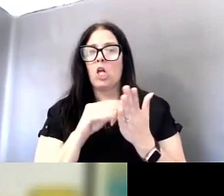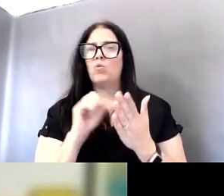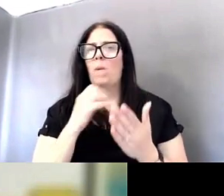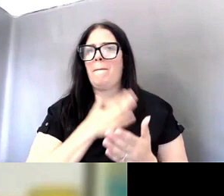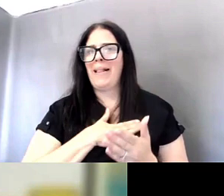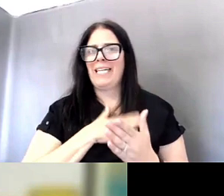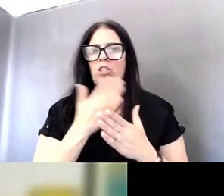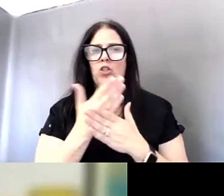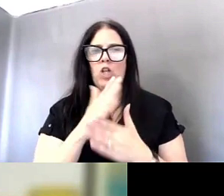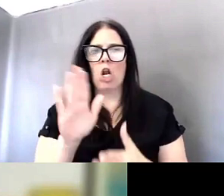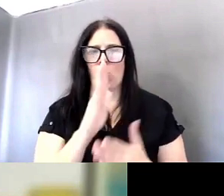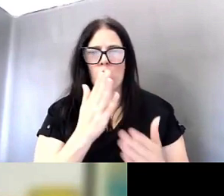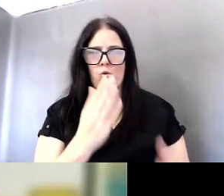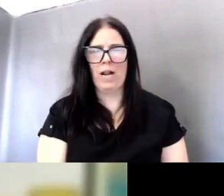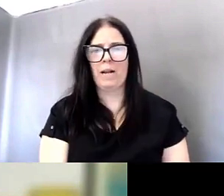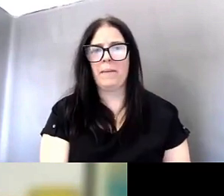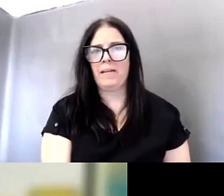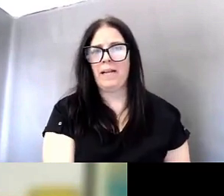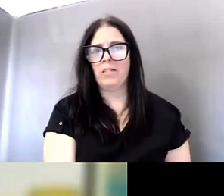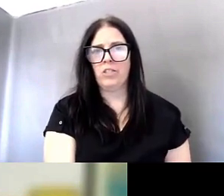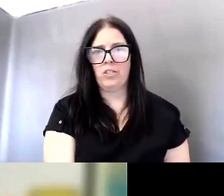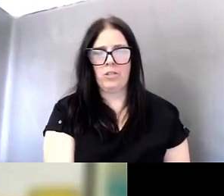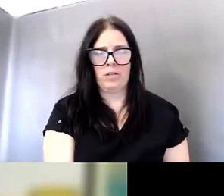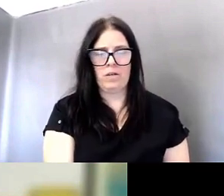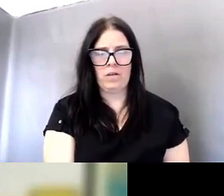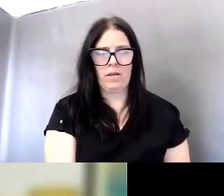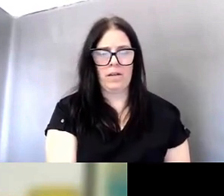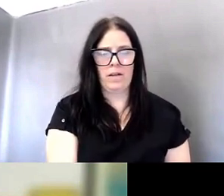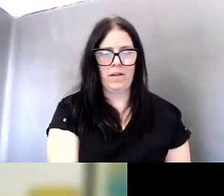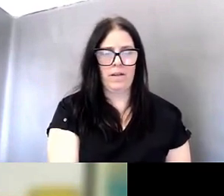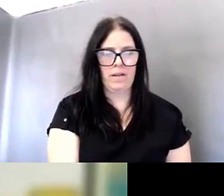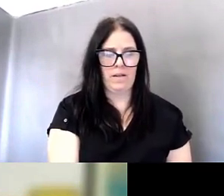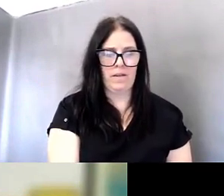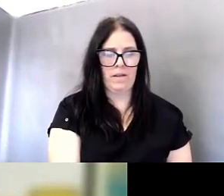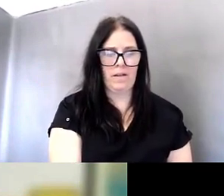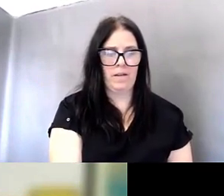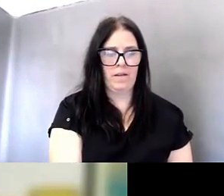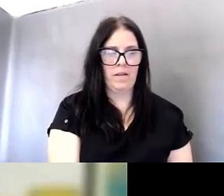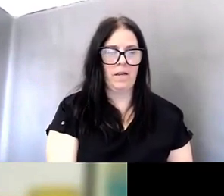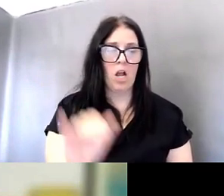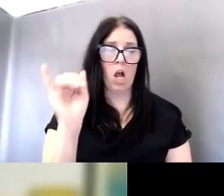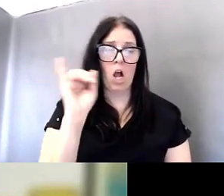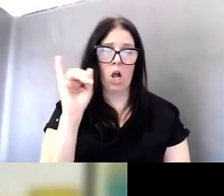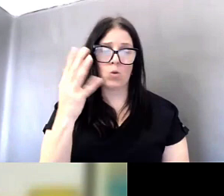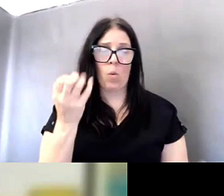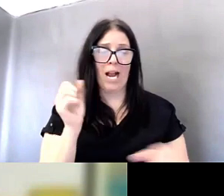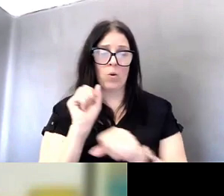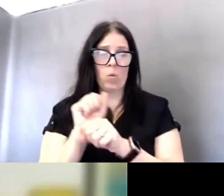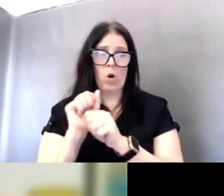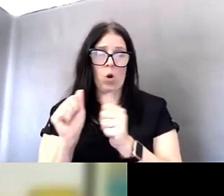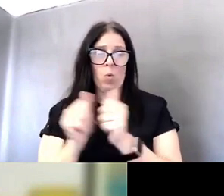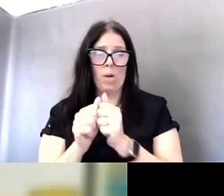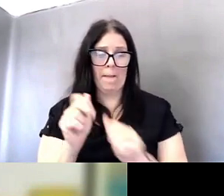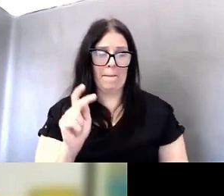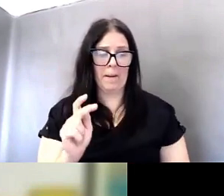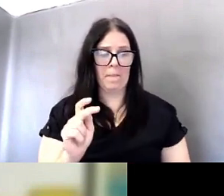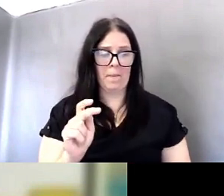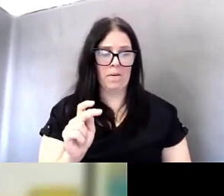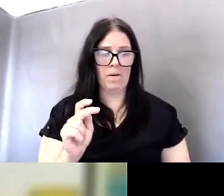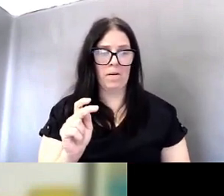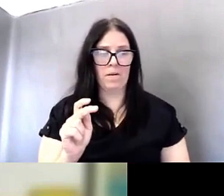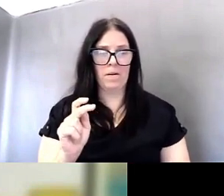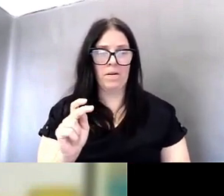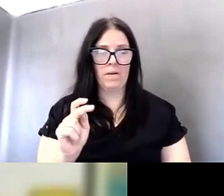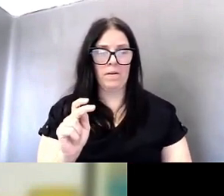your recommendations, but also to now work with people, a group of